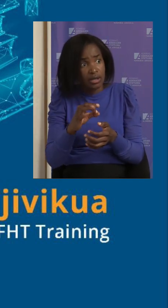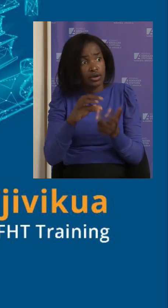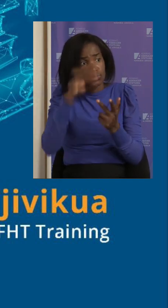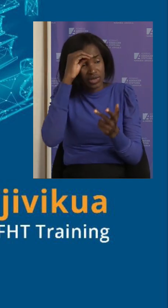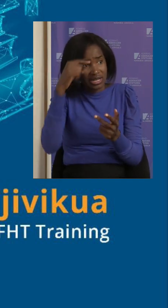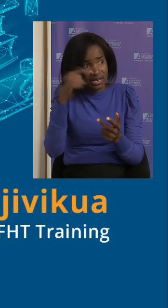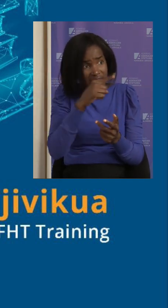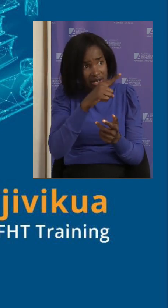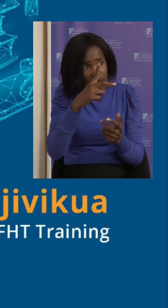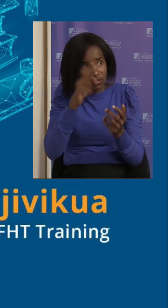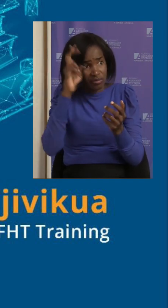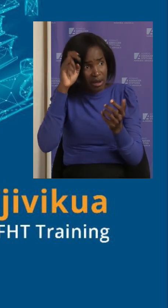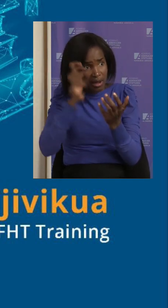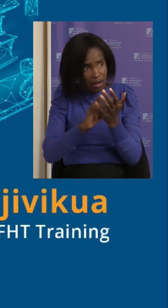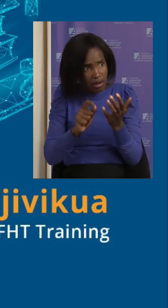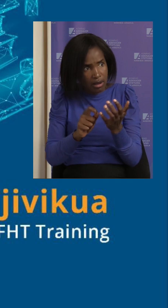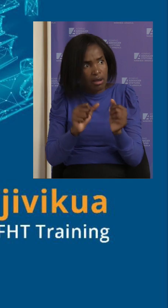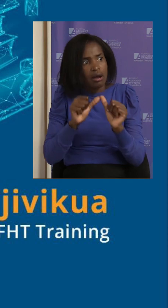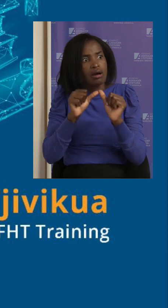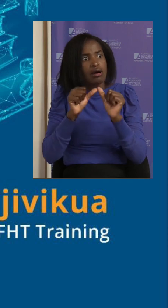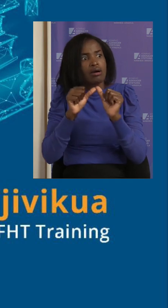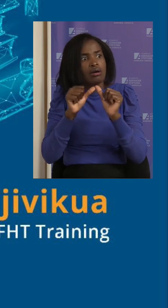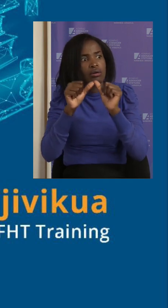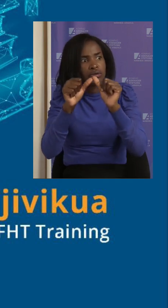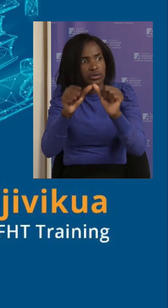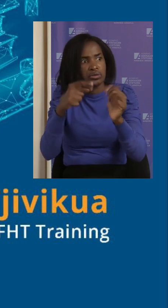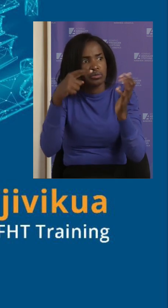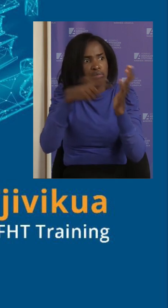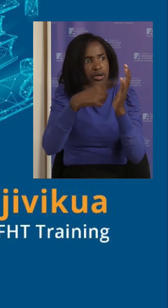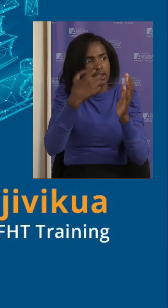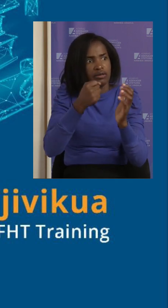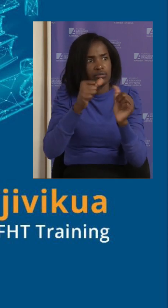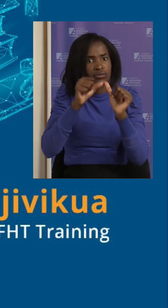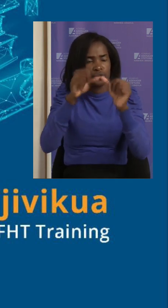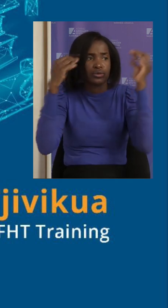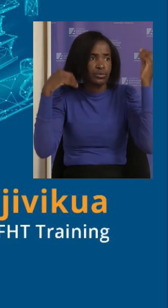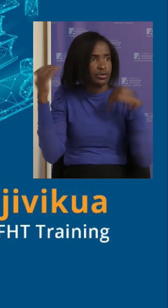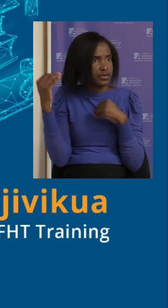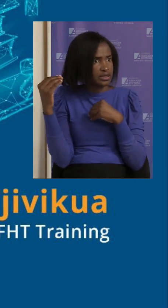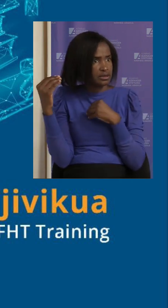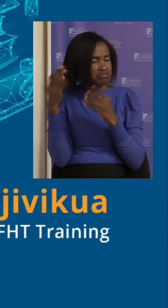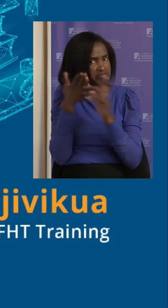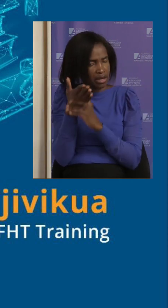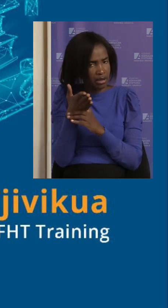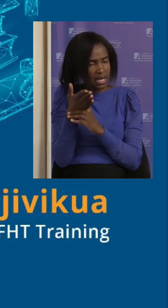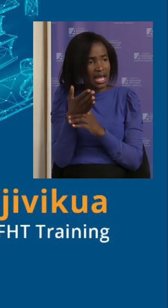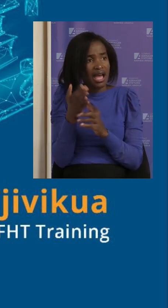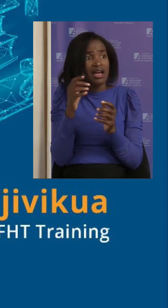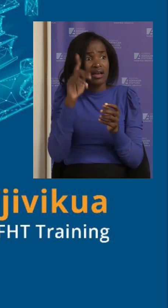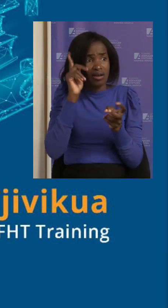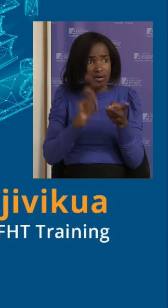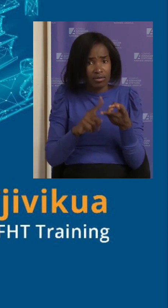12 examination could manage to get enough points to enter university. And after all, the following is